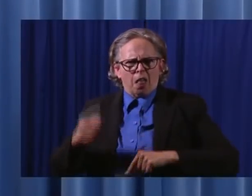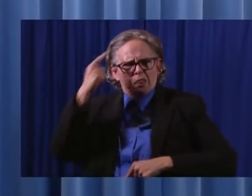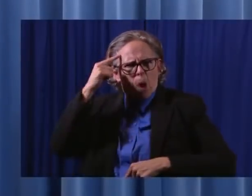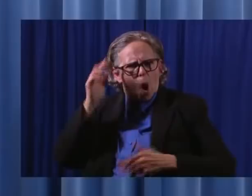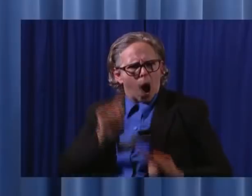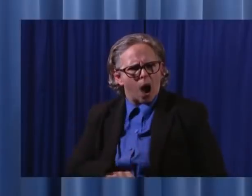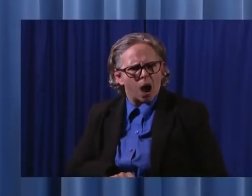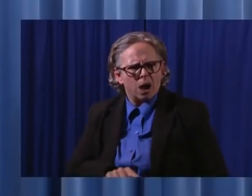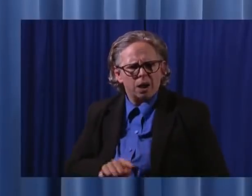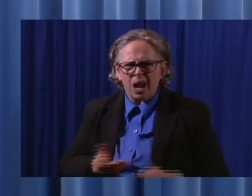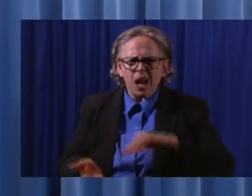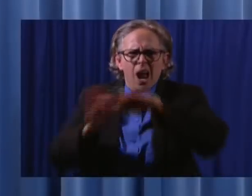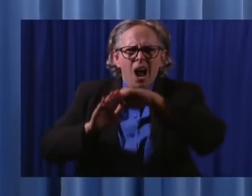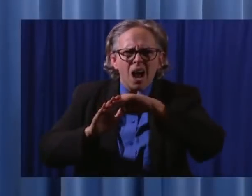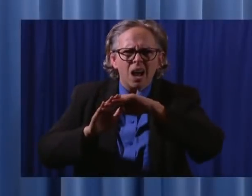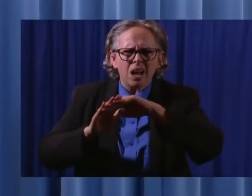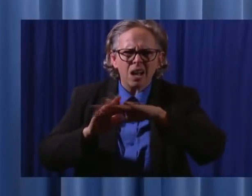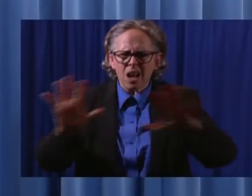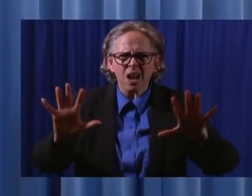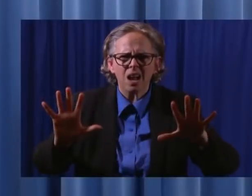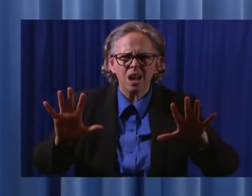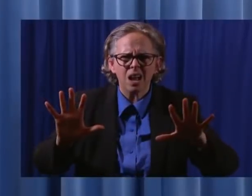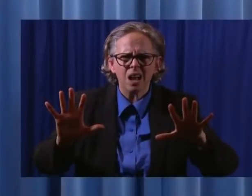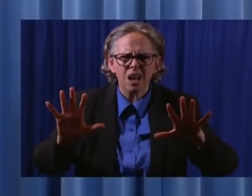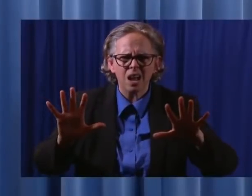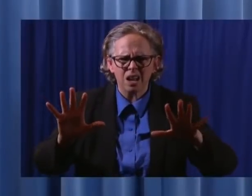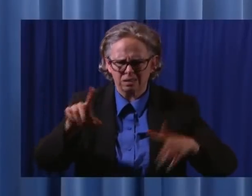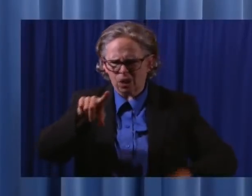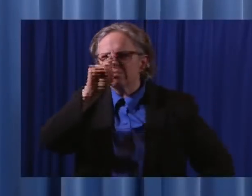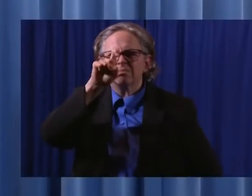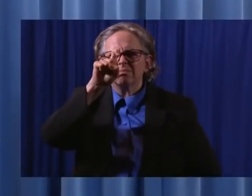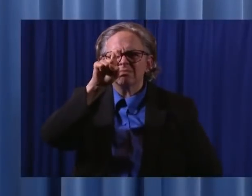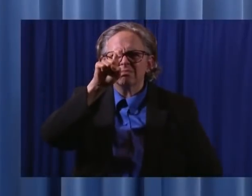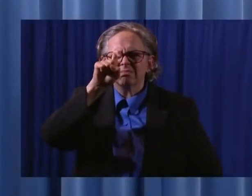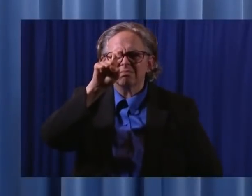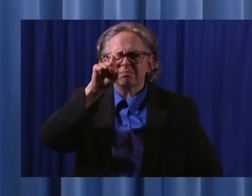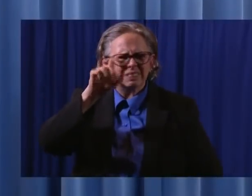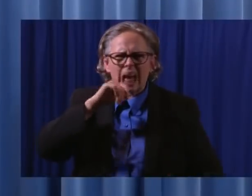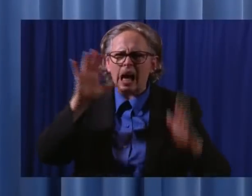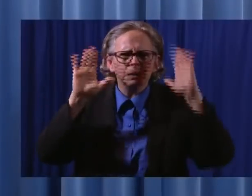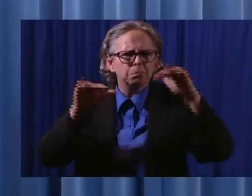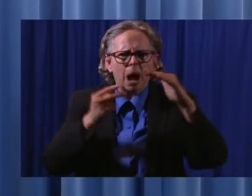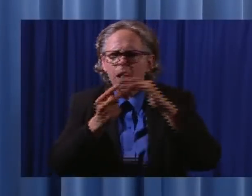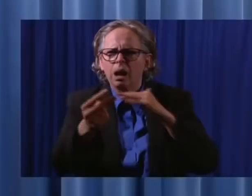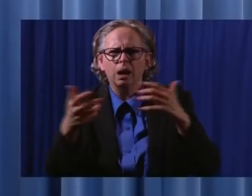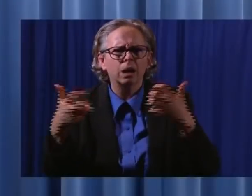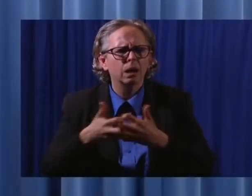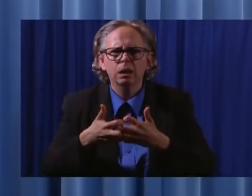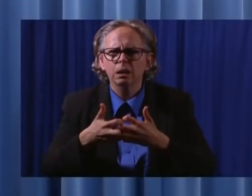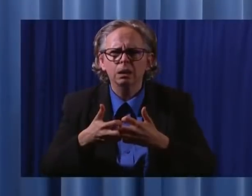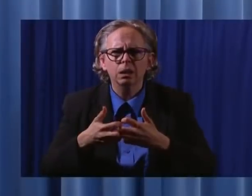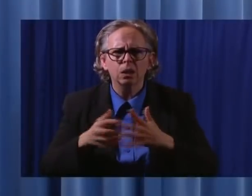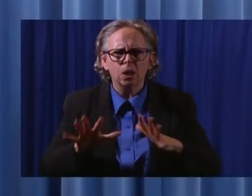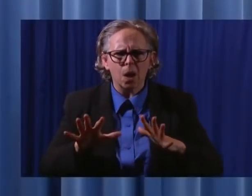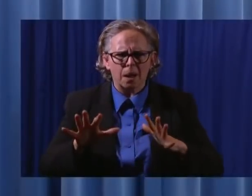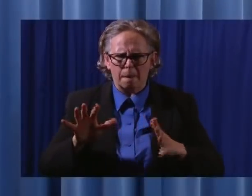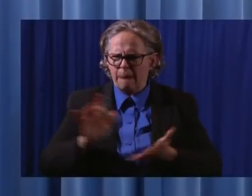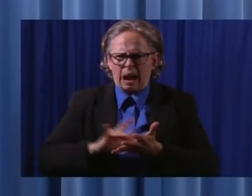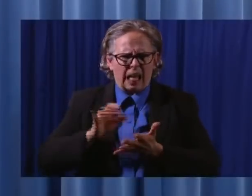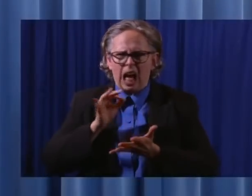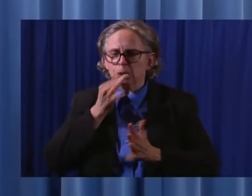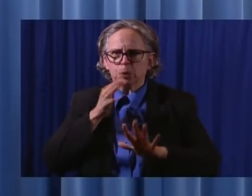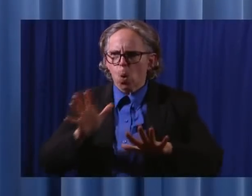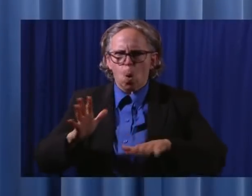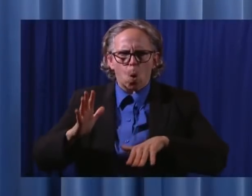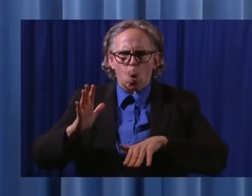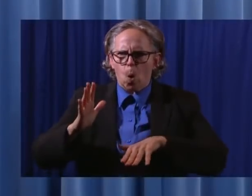flat, maybe edging up a little bit. That is not what you would expect to see if things were staying